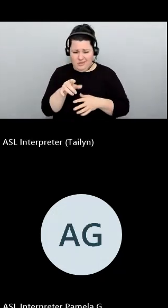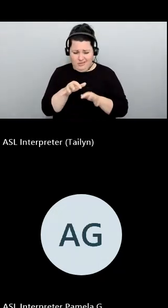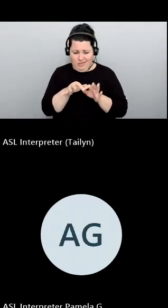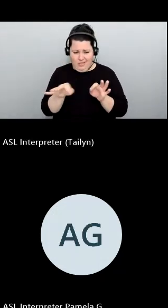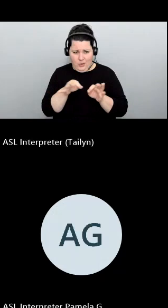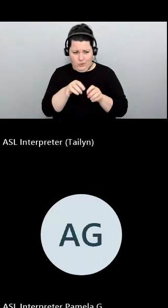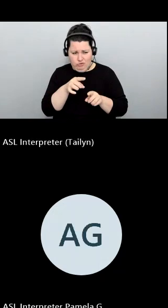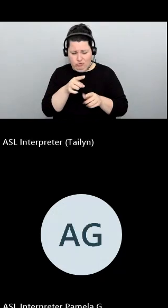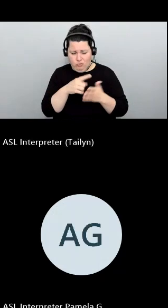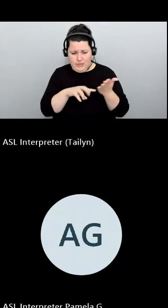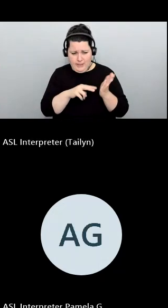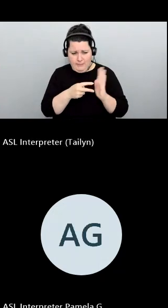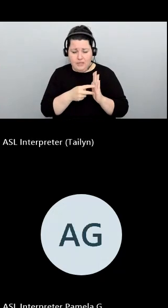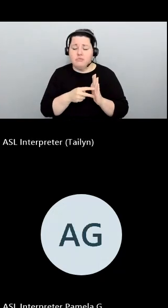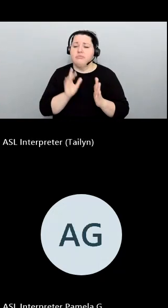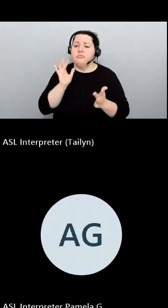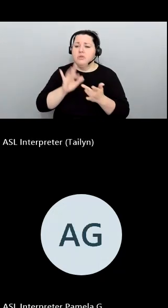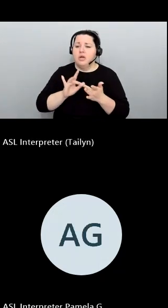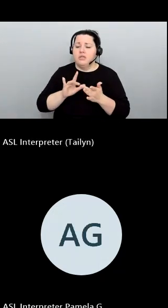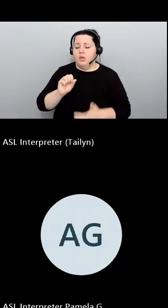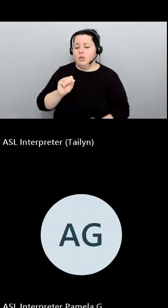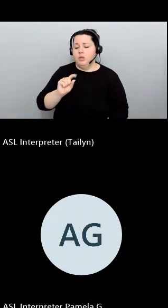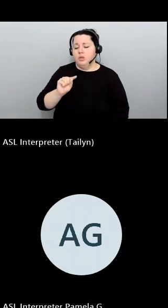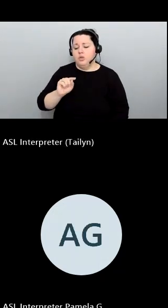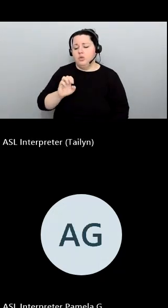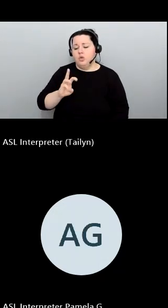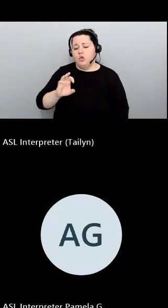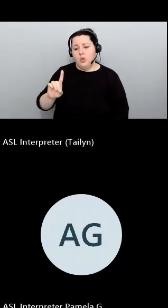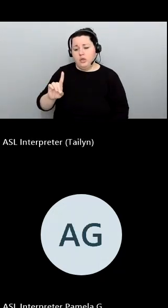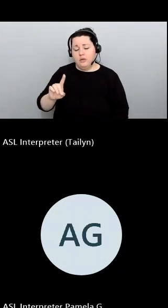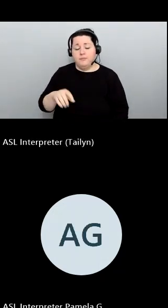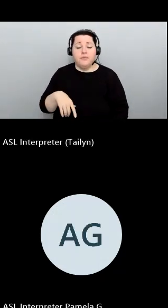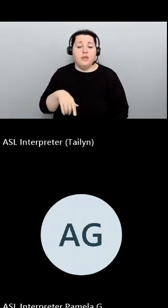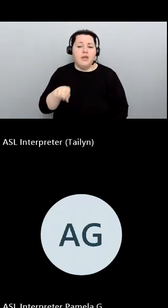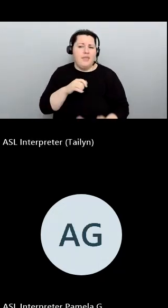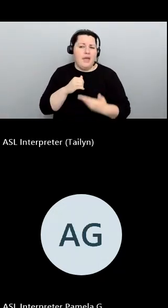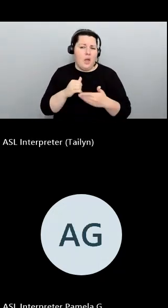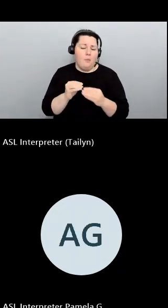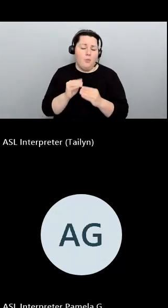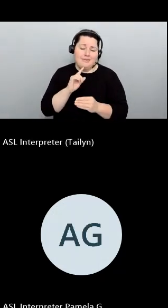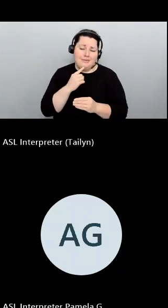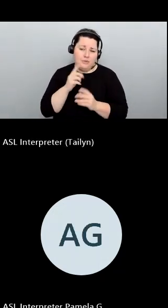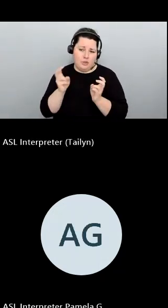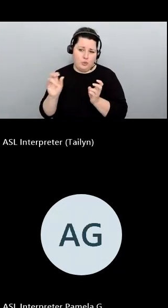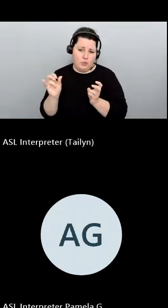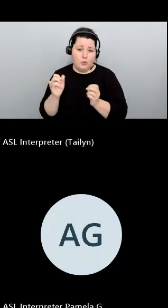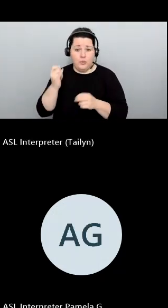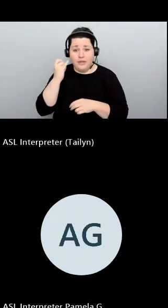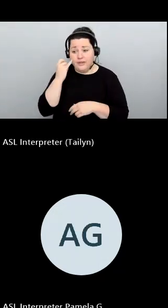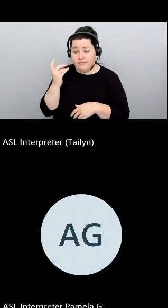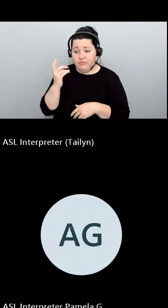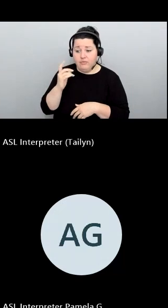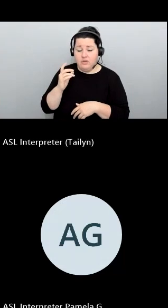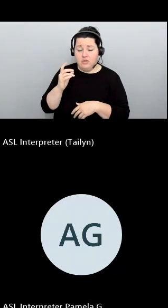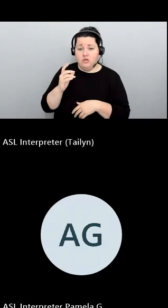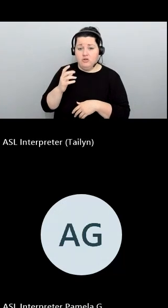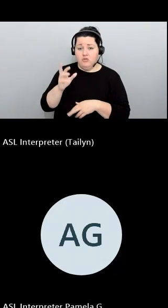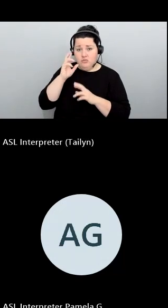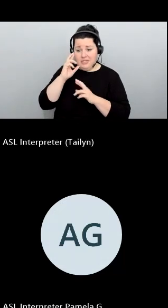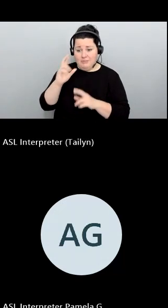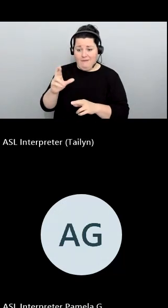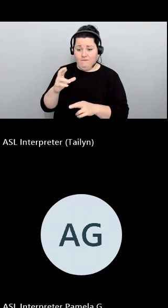reach out to a steward. Stewards also help with more serious issues, like if you need to file a respectful